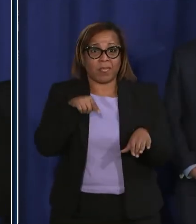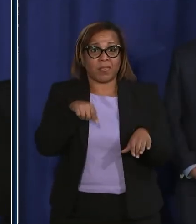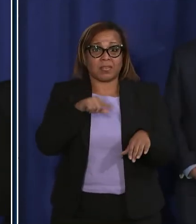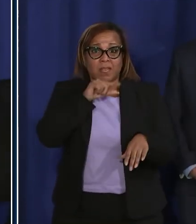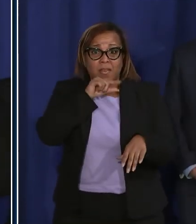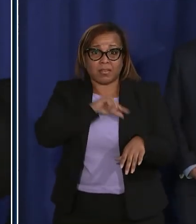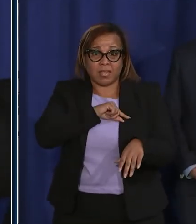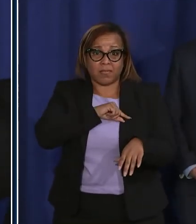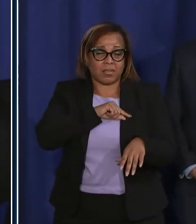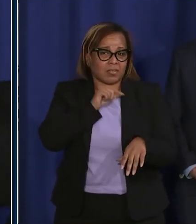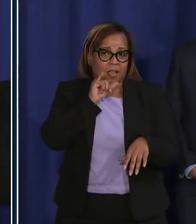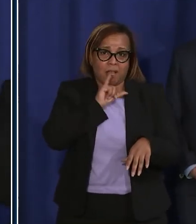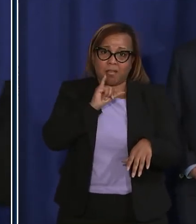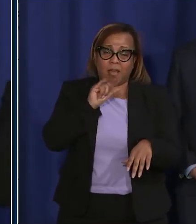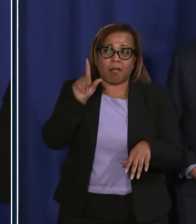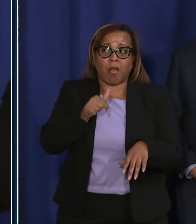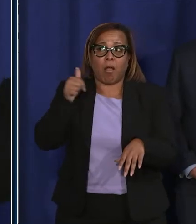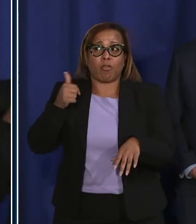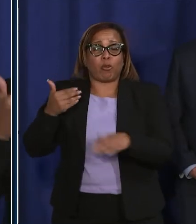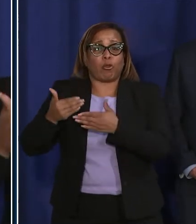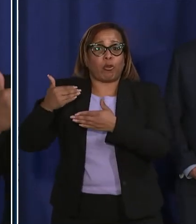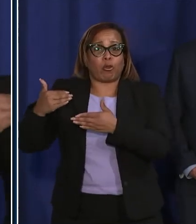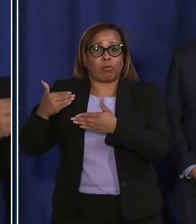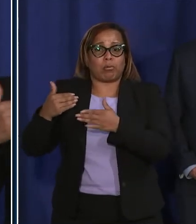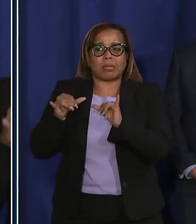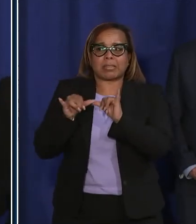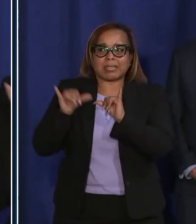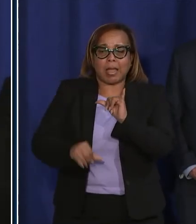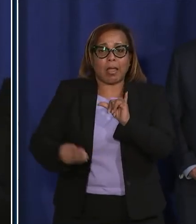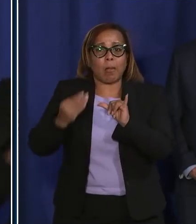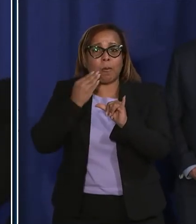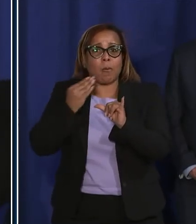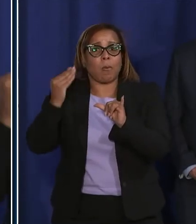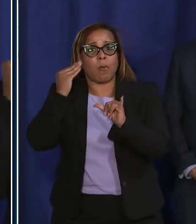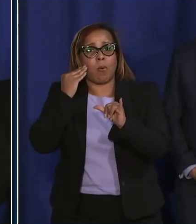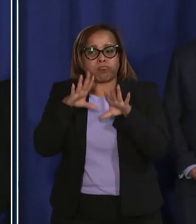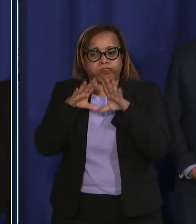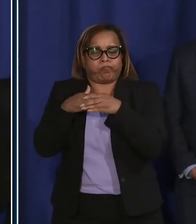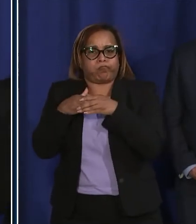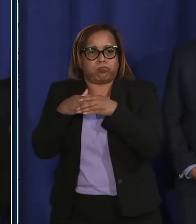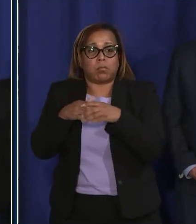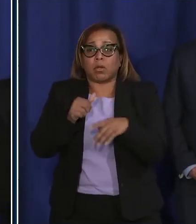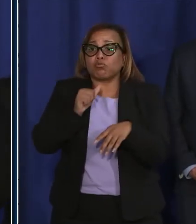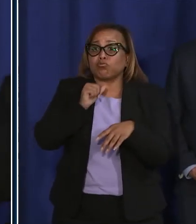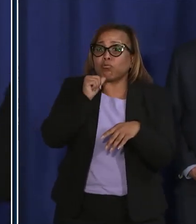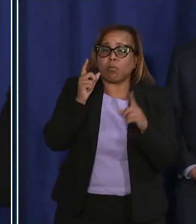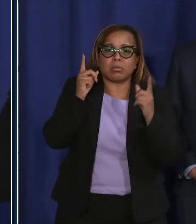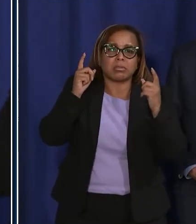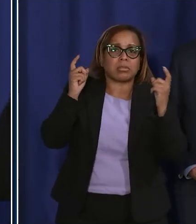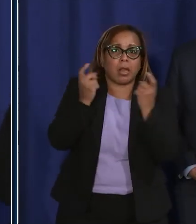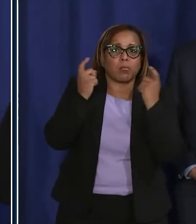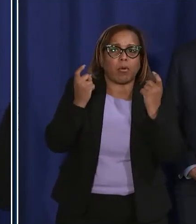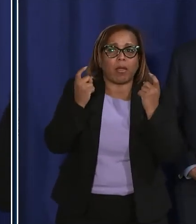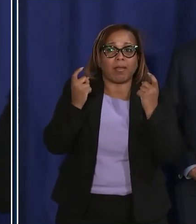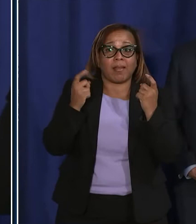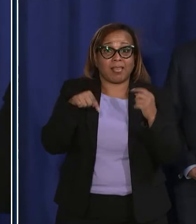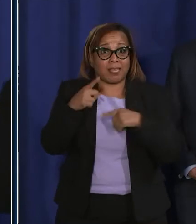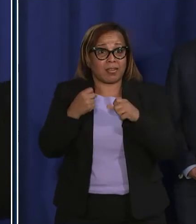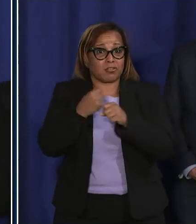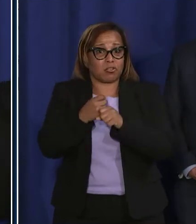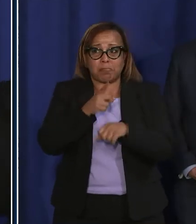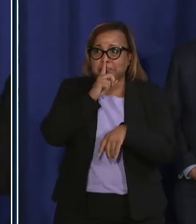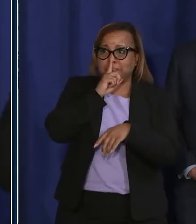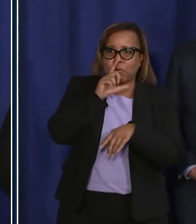Thanksgiving can't be like other Thanksgivings. Stay home in your family unit and don't celebrate. We're not doing that this